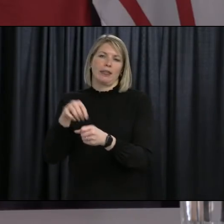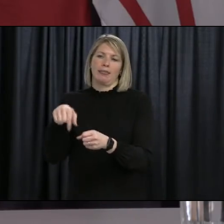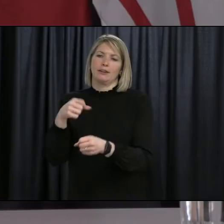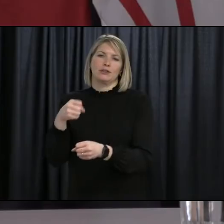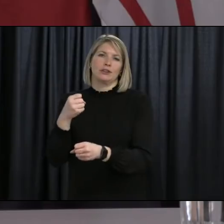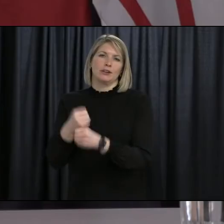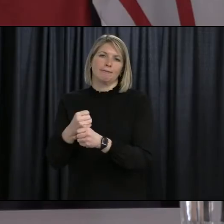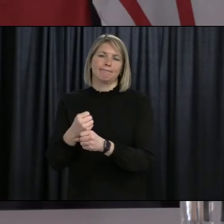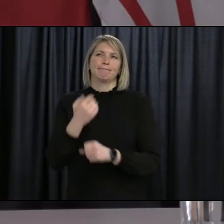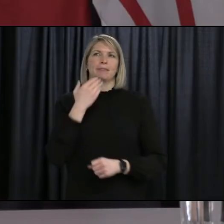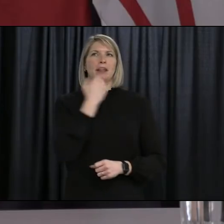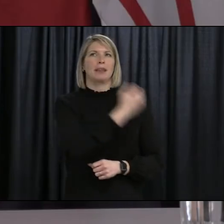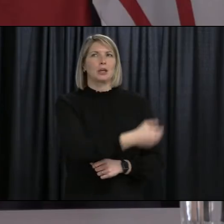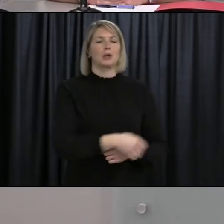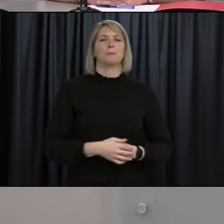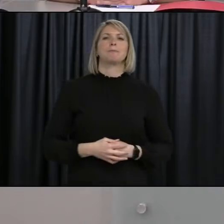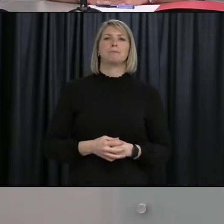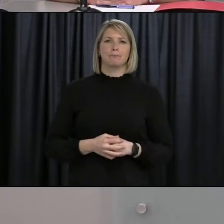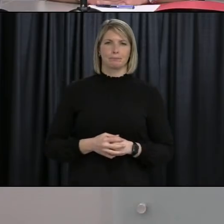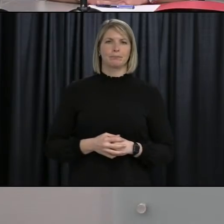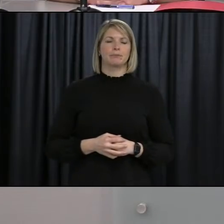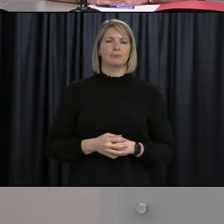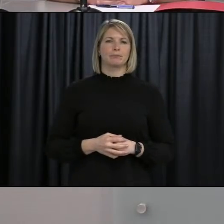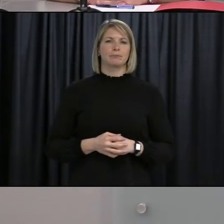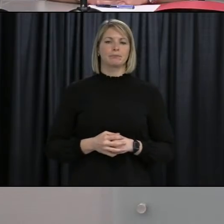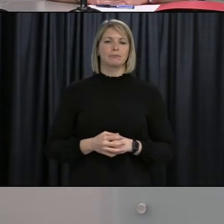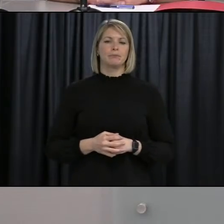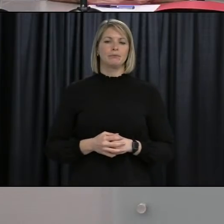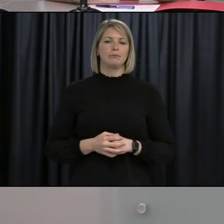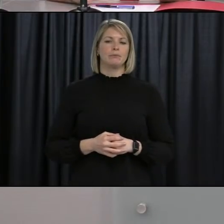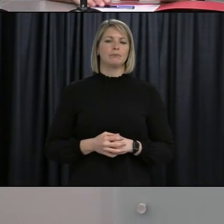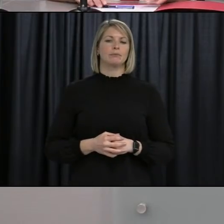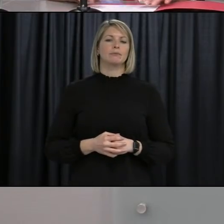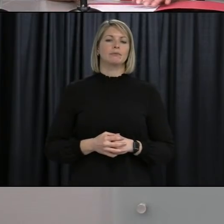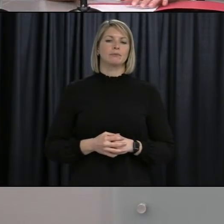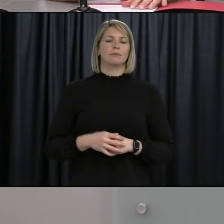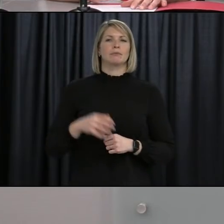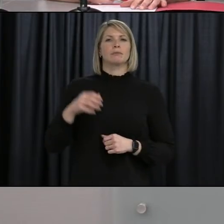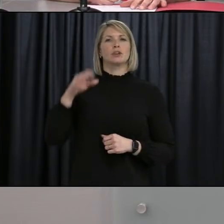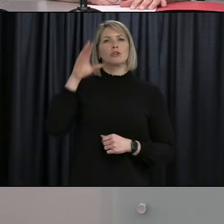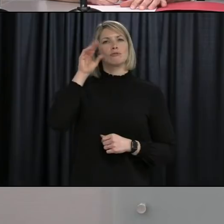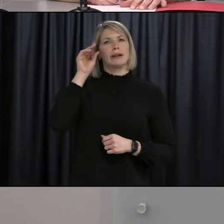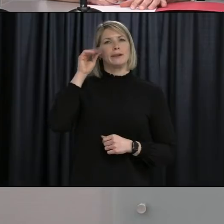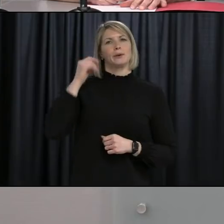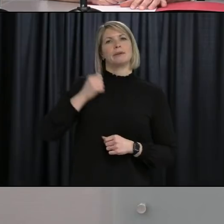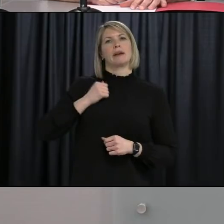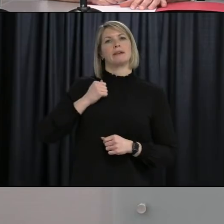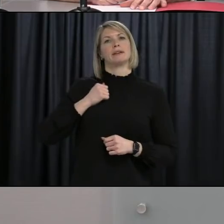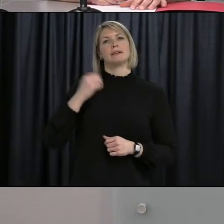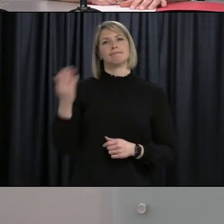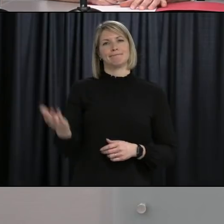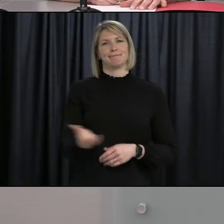Okay, thank you. Our next questions are from Patrick Butler with Radio Canada. Please go ahead.